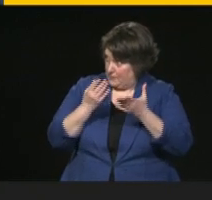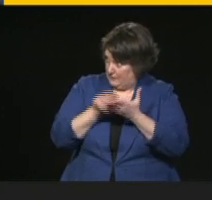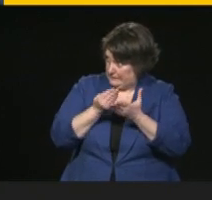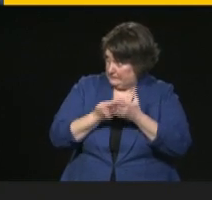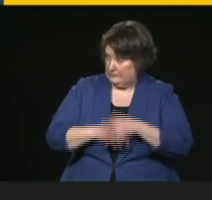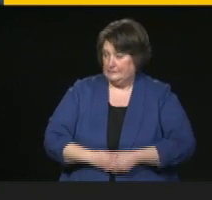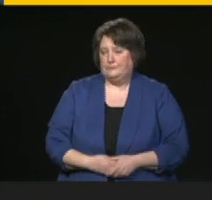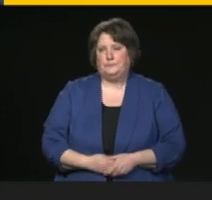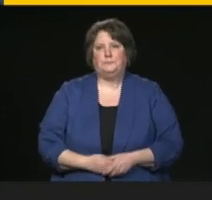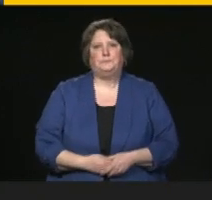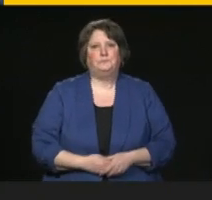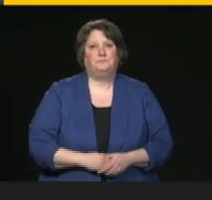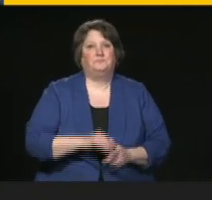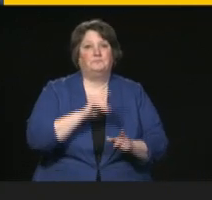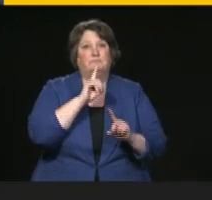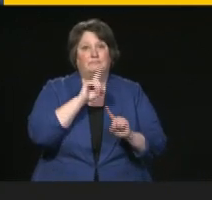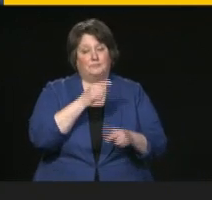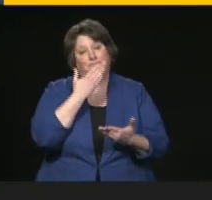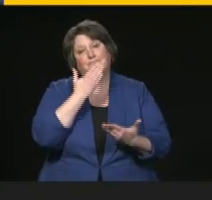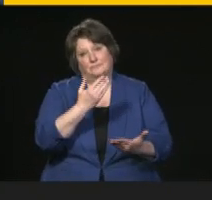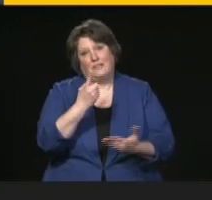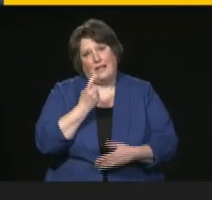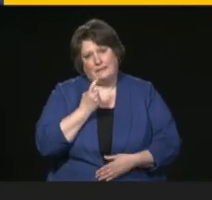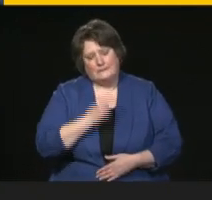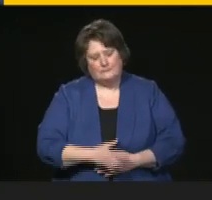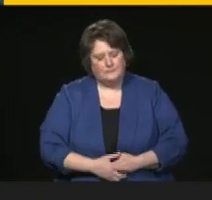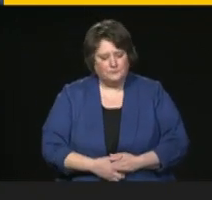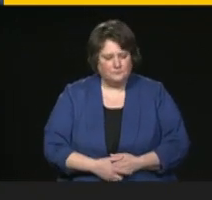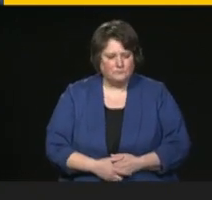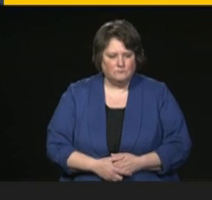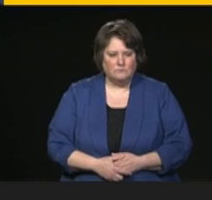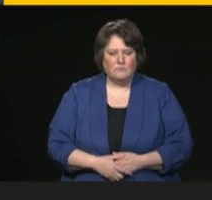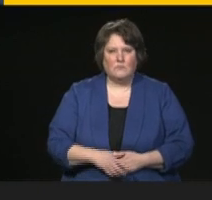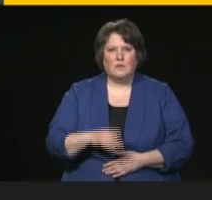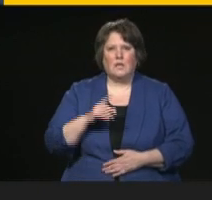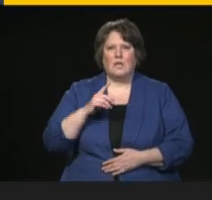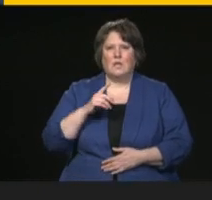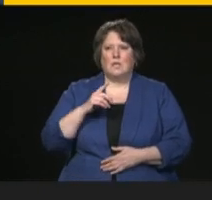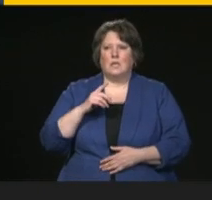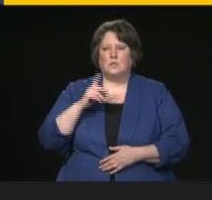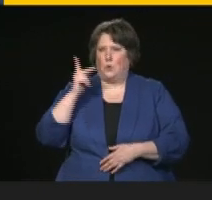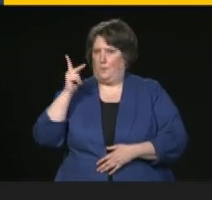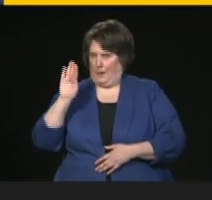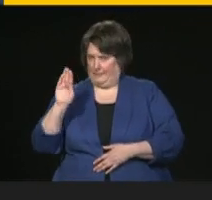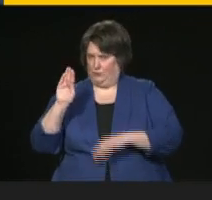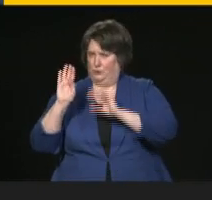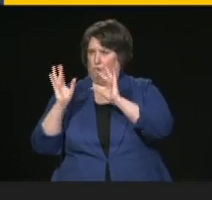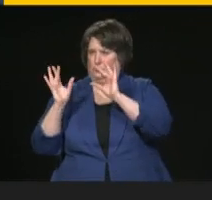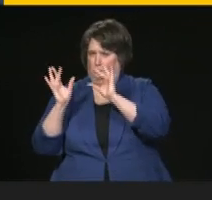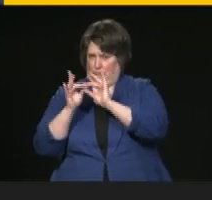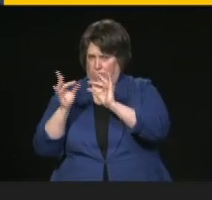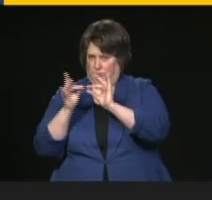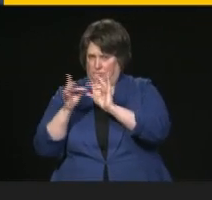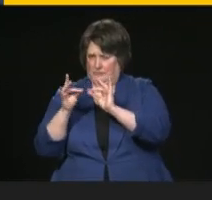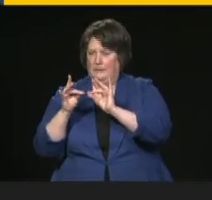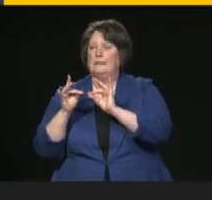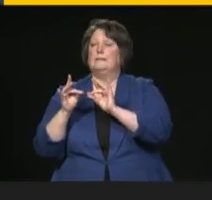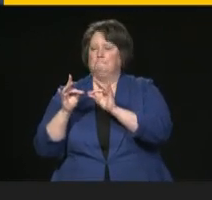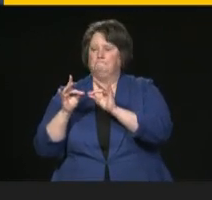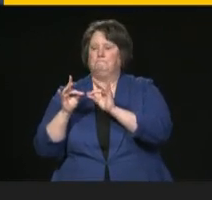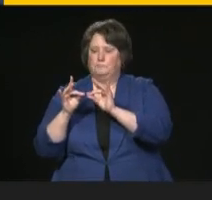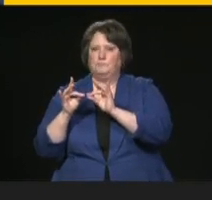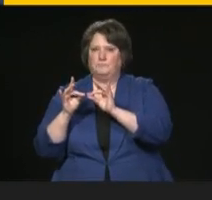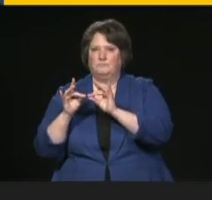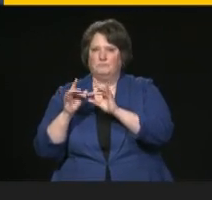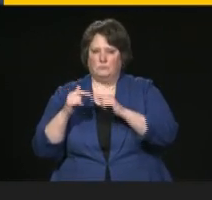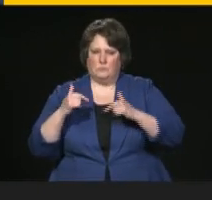I think what the Prime Minister said this morning, and it is important for us to recognize, is that we do have to provide more details on this. We will